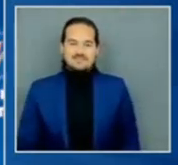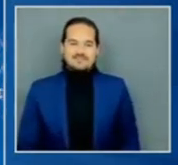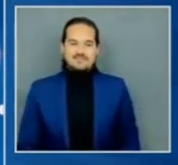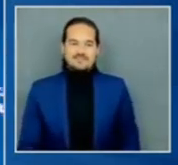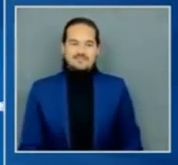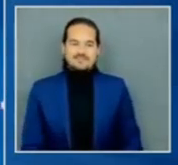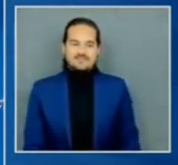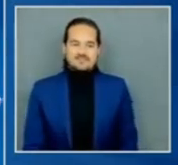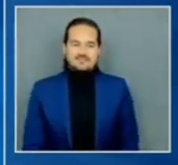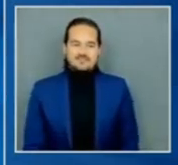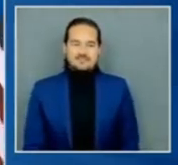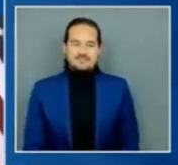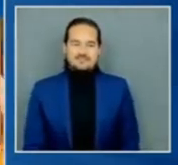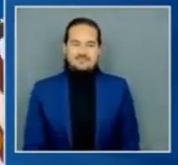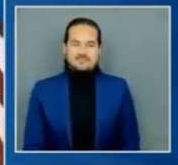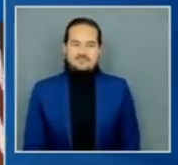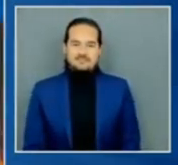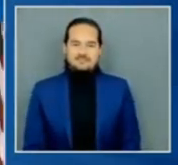Pete, it's all yours.